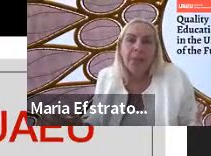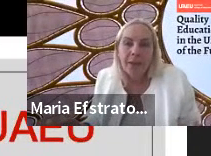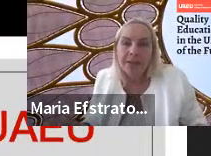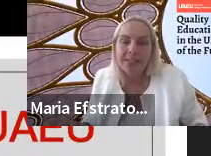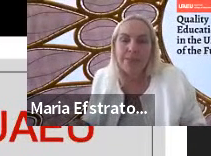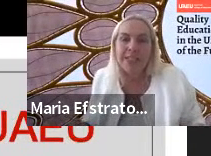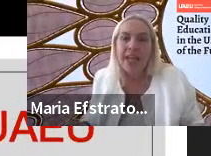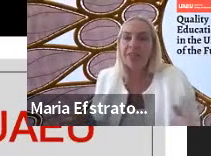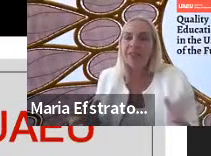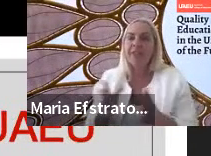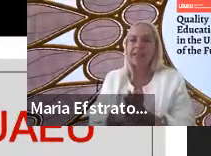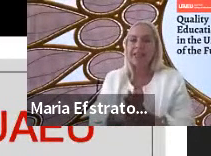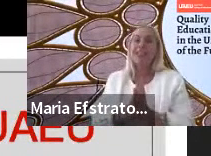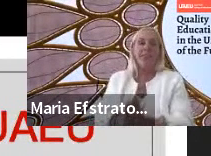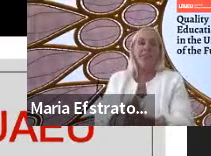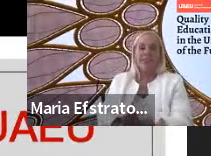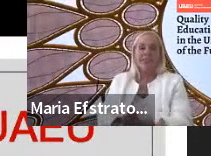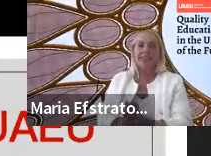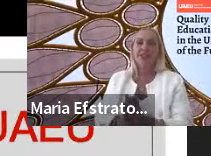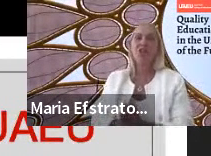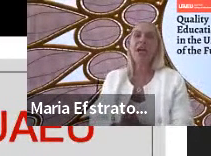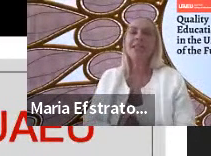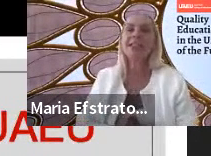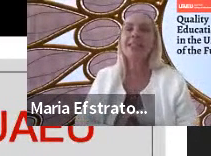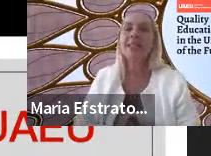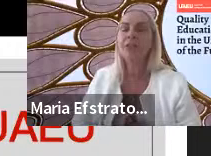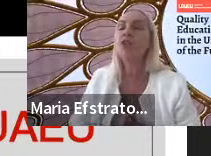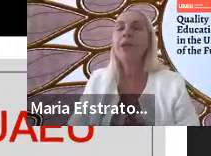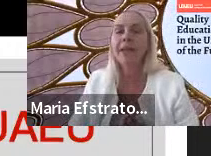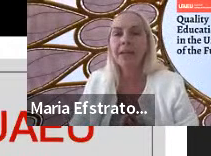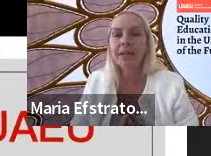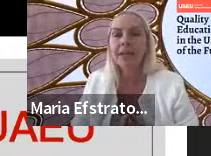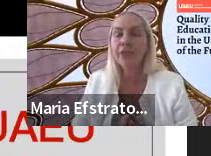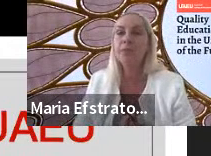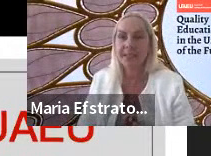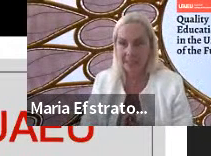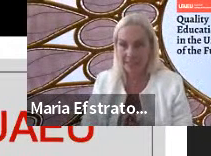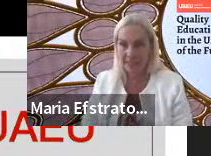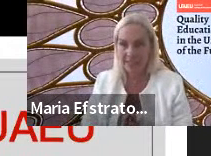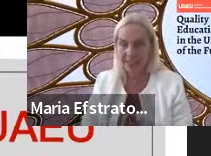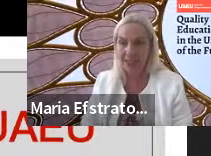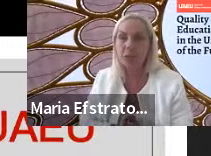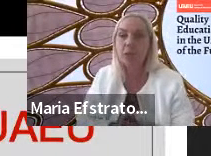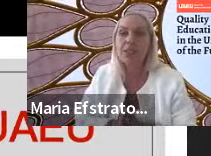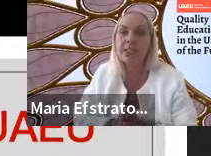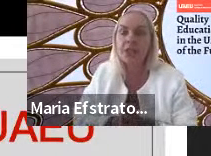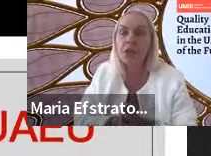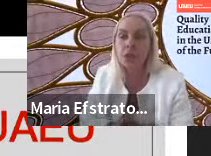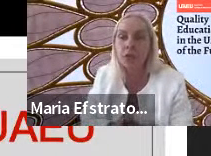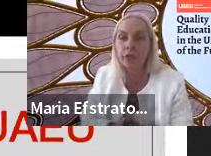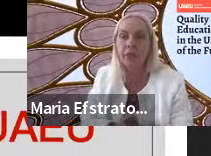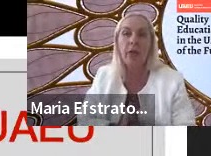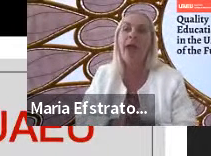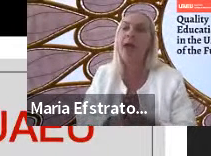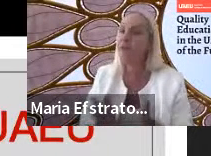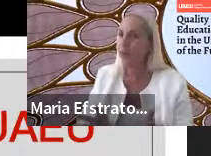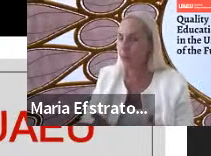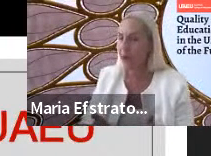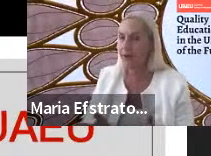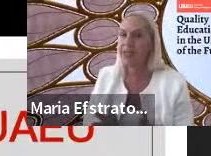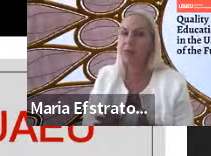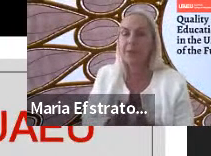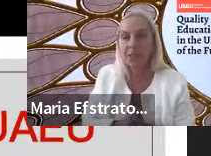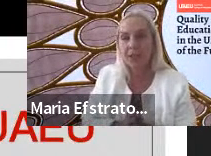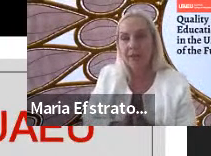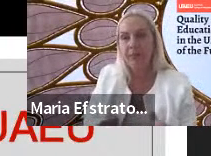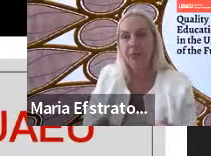Even the parents themselves faced difficulty, challenging to learn from distance. It was new for